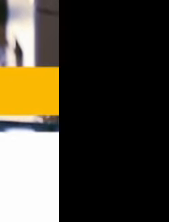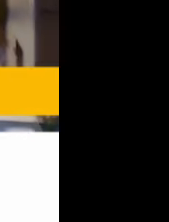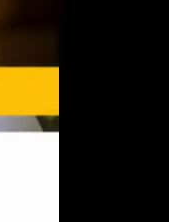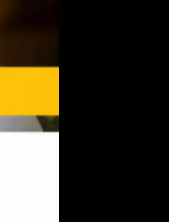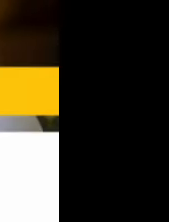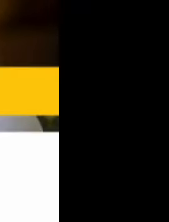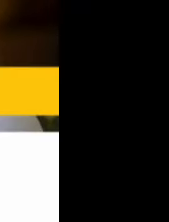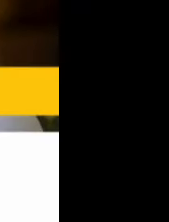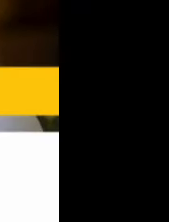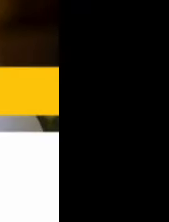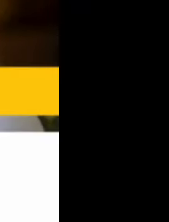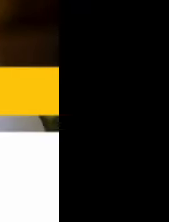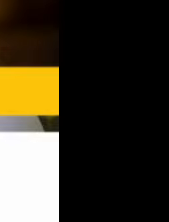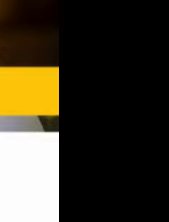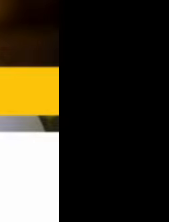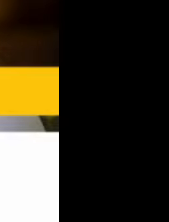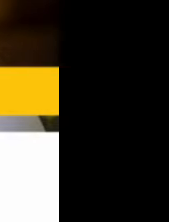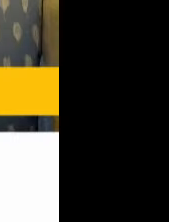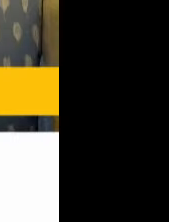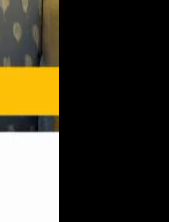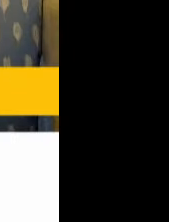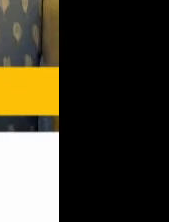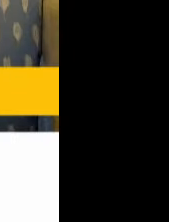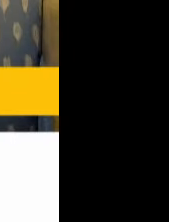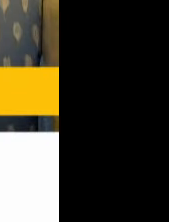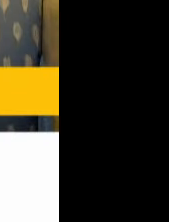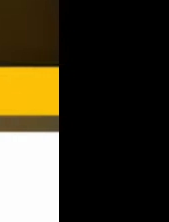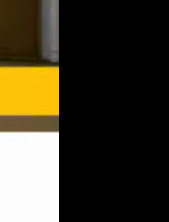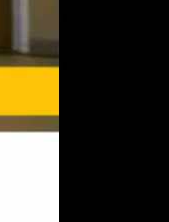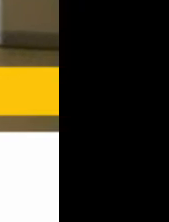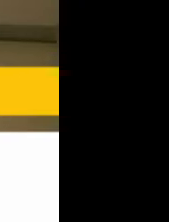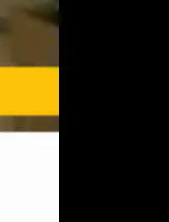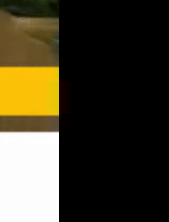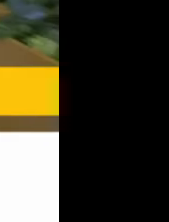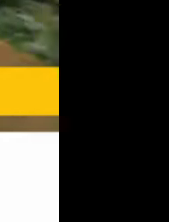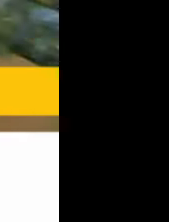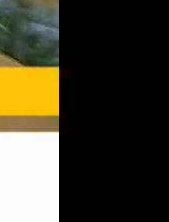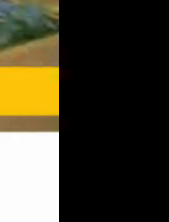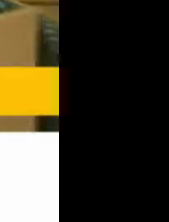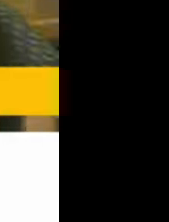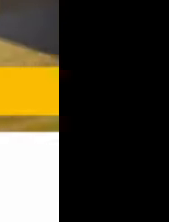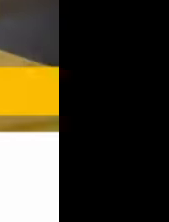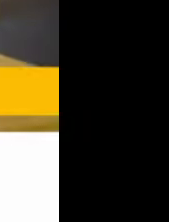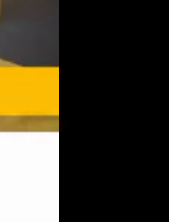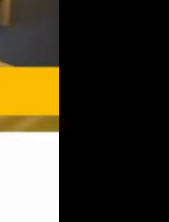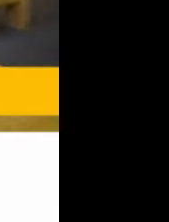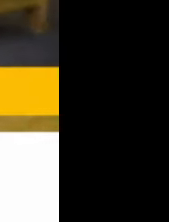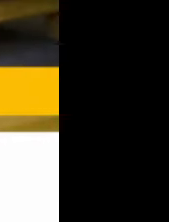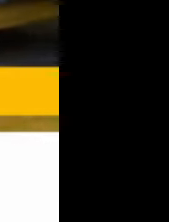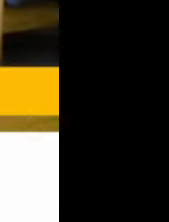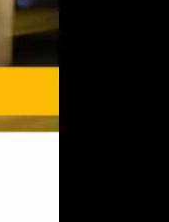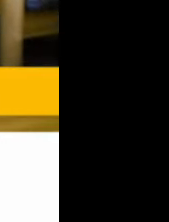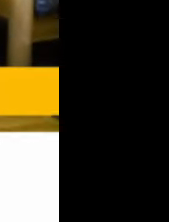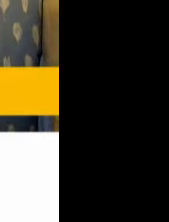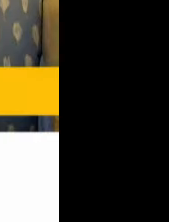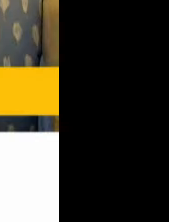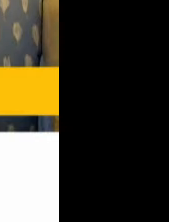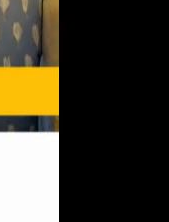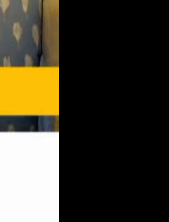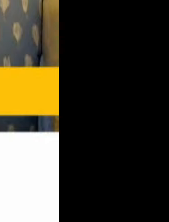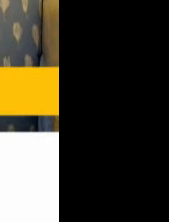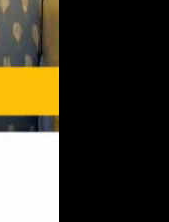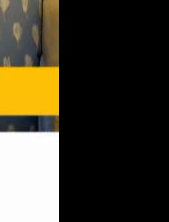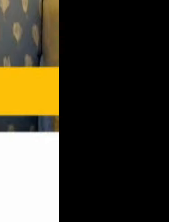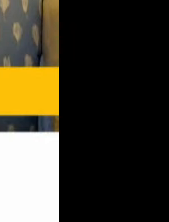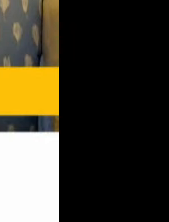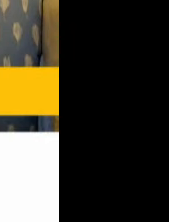I transferred to UW-Milwaukee and I declared finance as my major. The Panther Foundations for Success is an